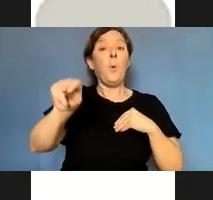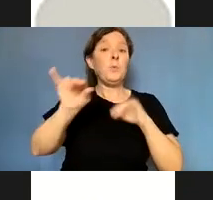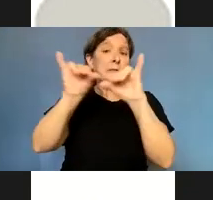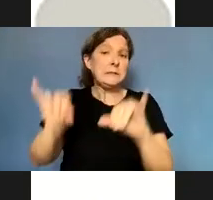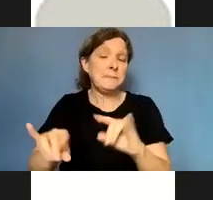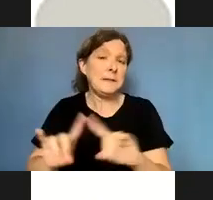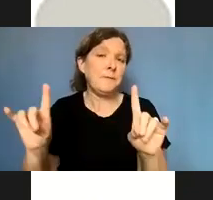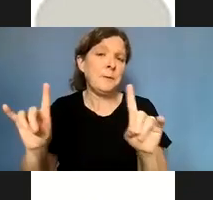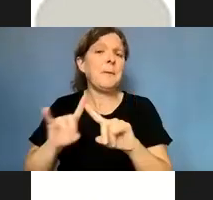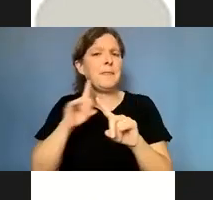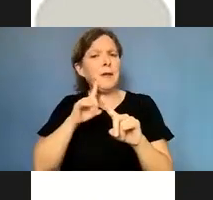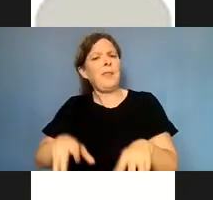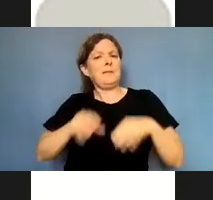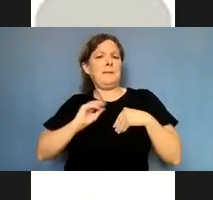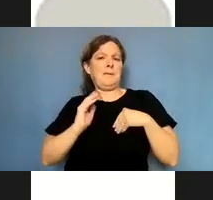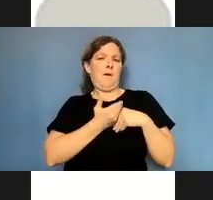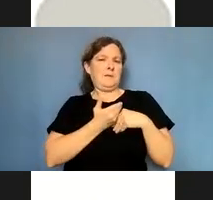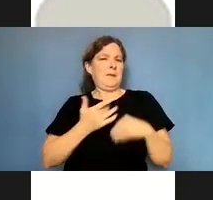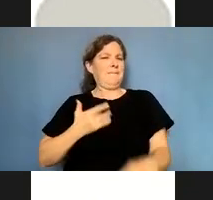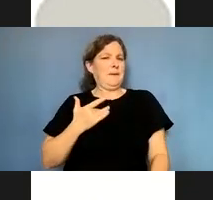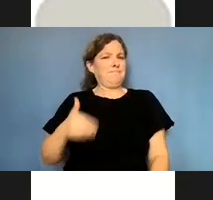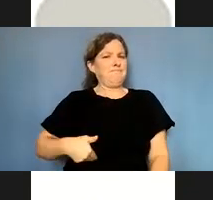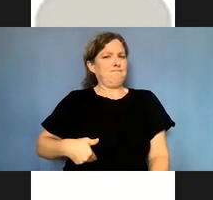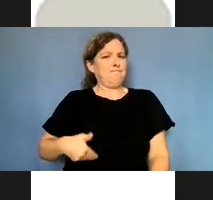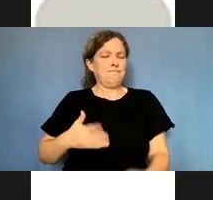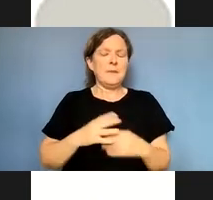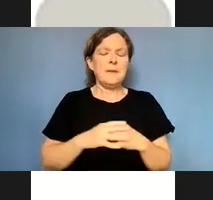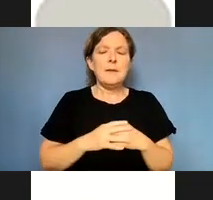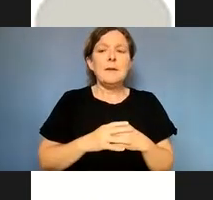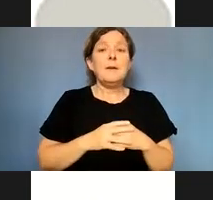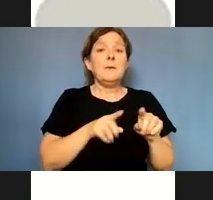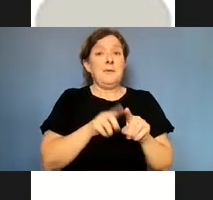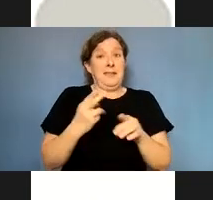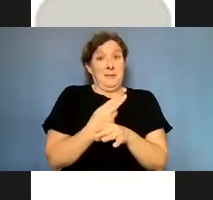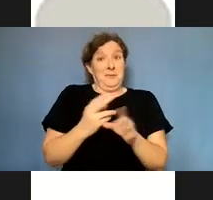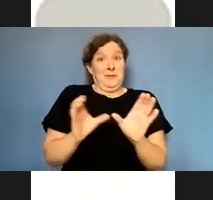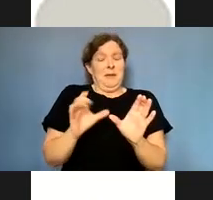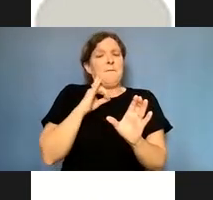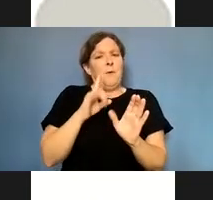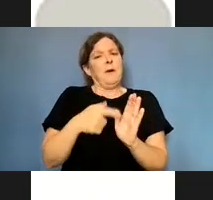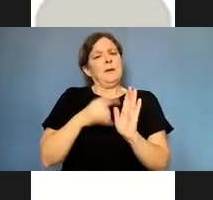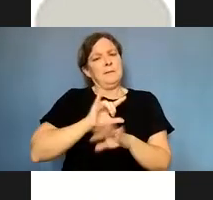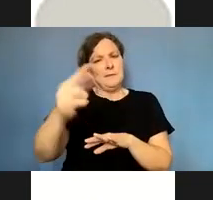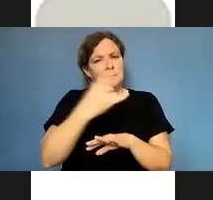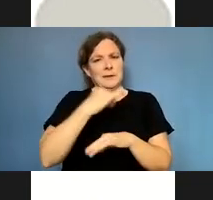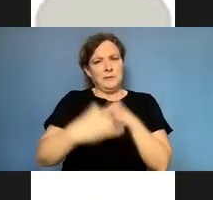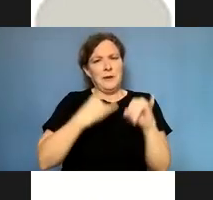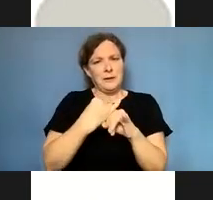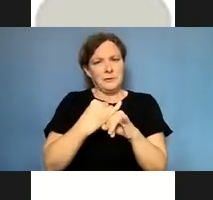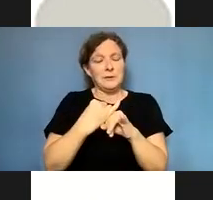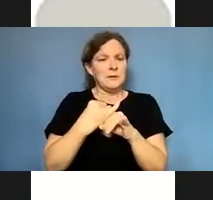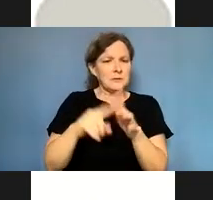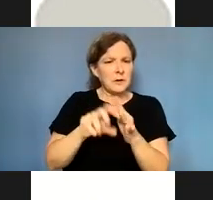standard themselves. And use of the certificate will be mandatory for international and domestic plane travel starting on November 30th, but a couple